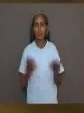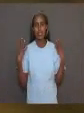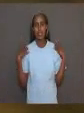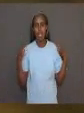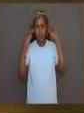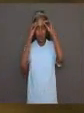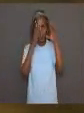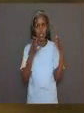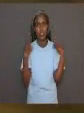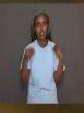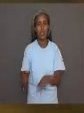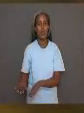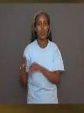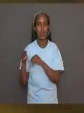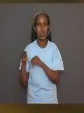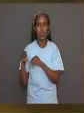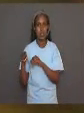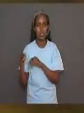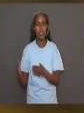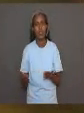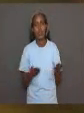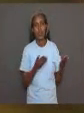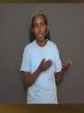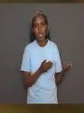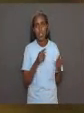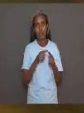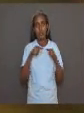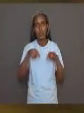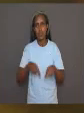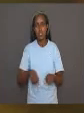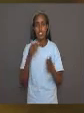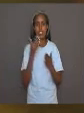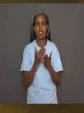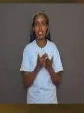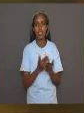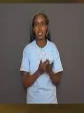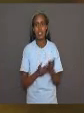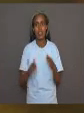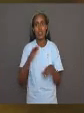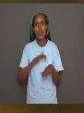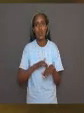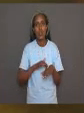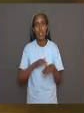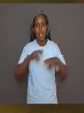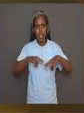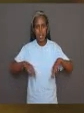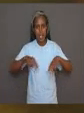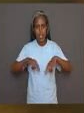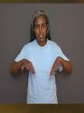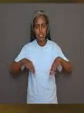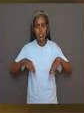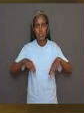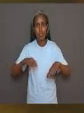Hello, teacher. Hello, students. Welcome to today's lesson on analysis